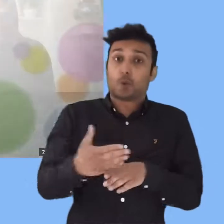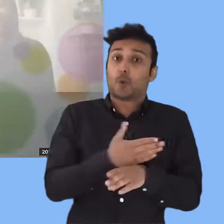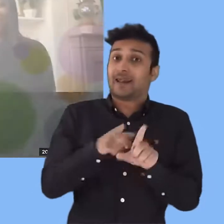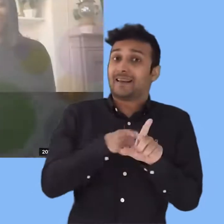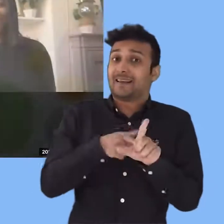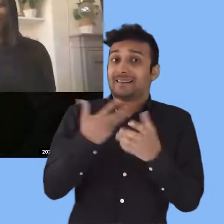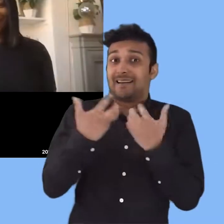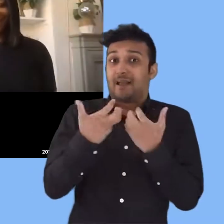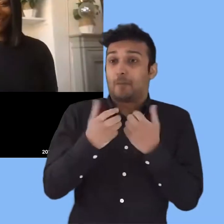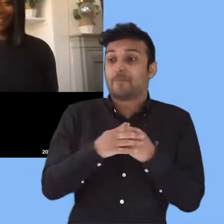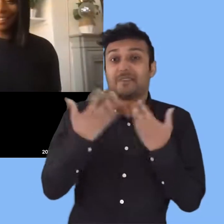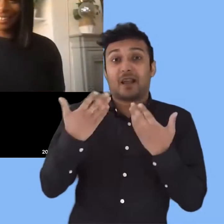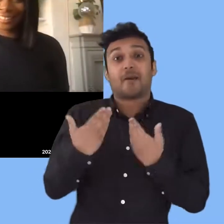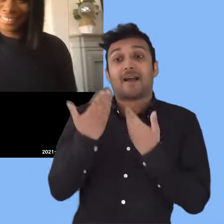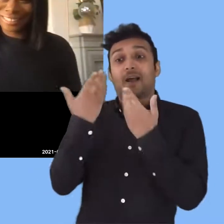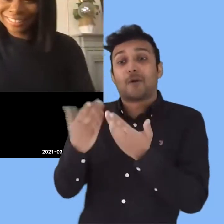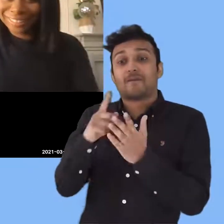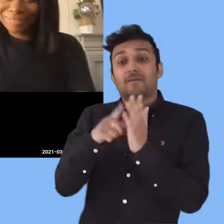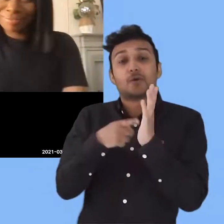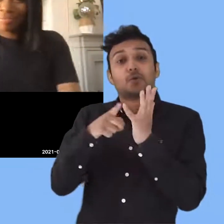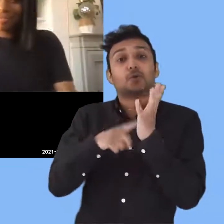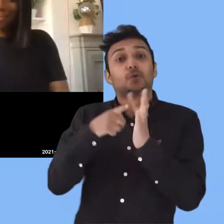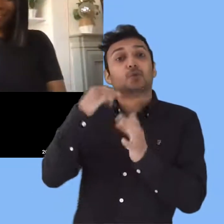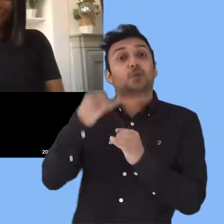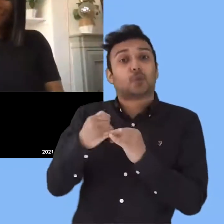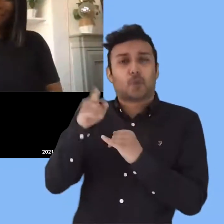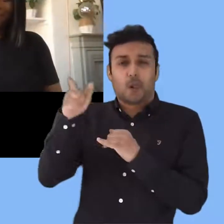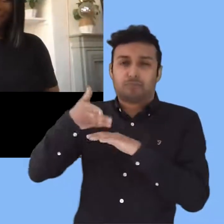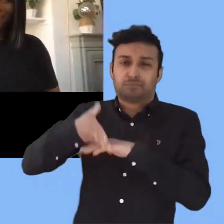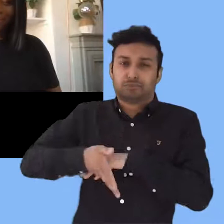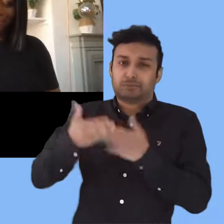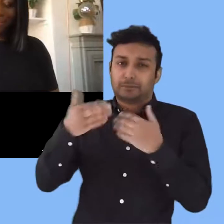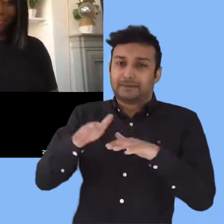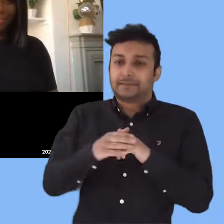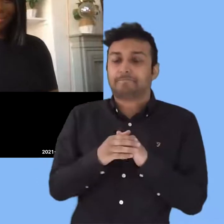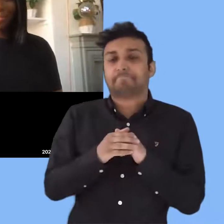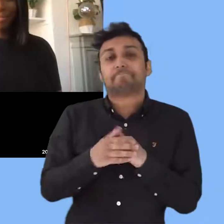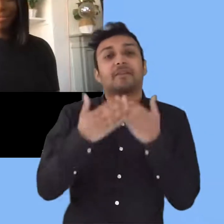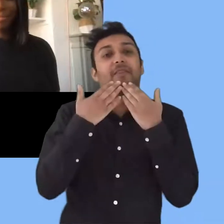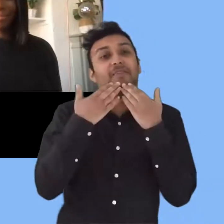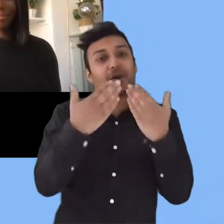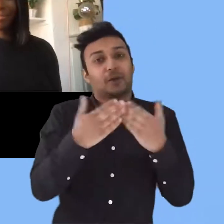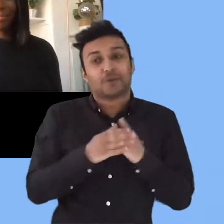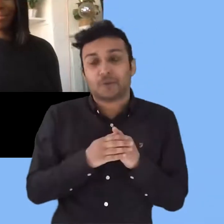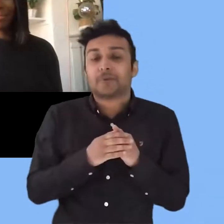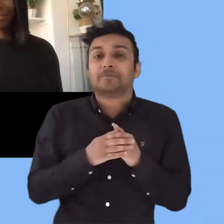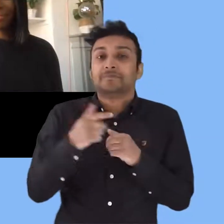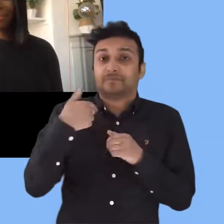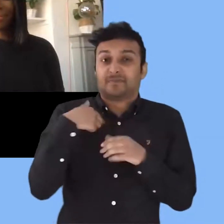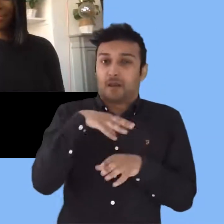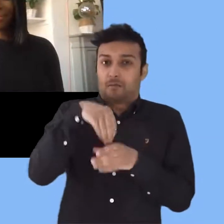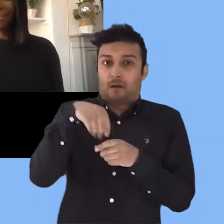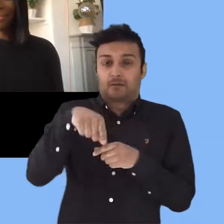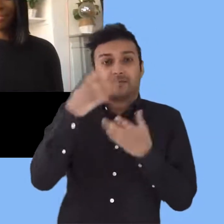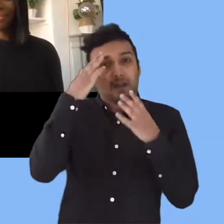this event. Thank you, Helen, and welcome everyone. I'm Jules Mickleborough. I'm part of the education team here